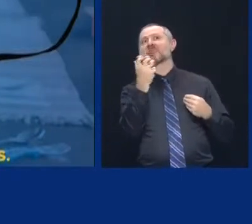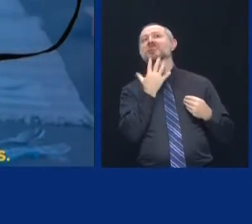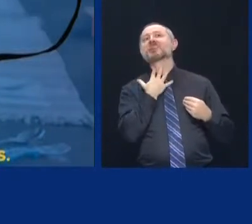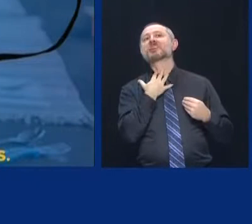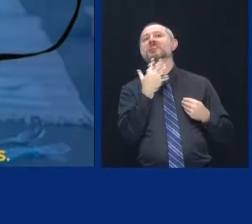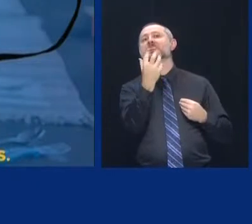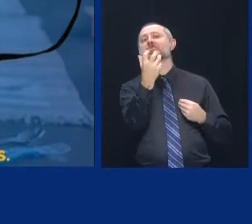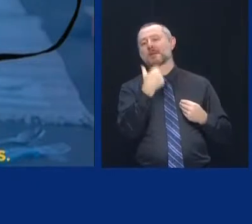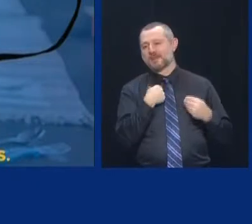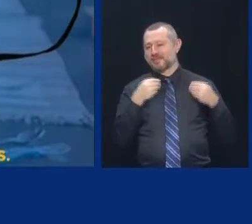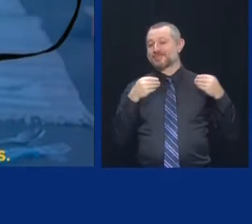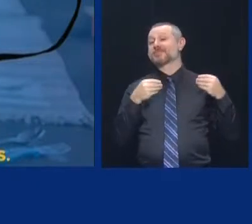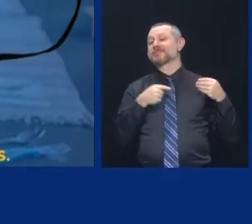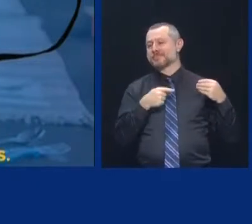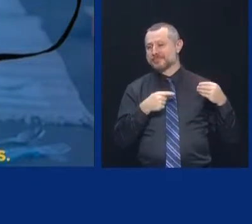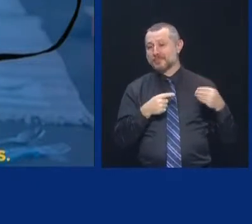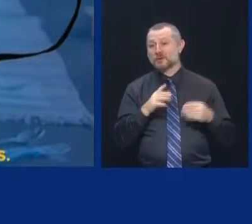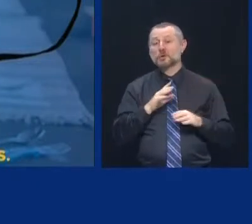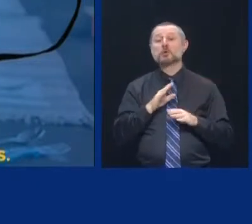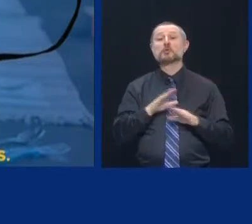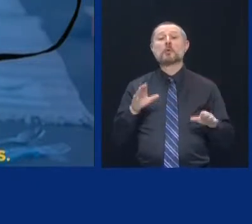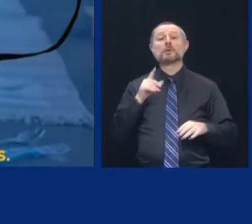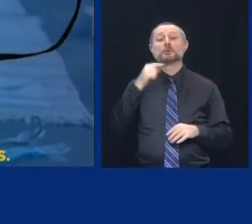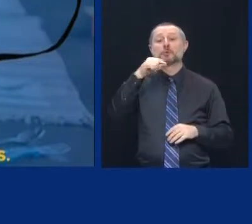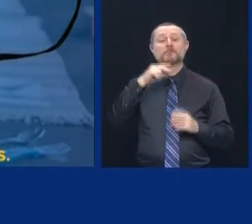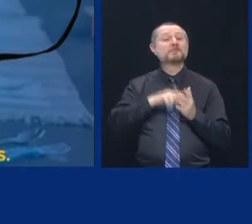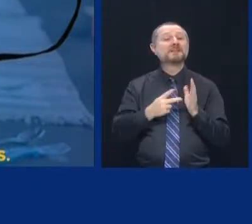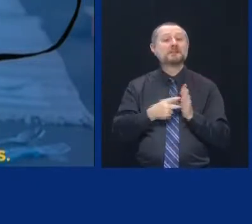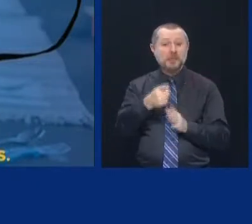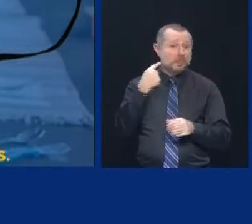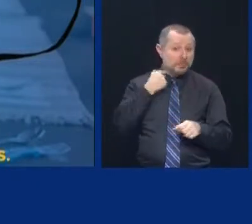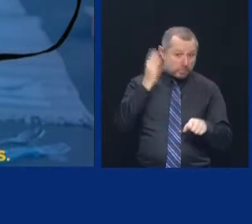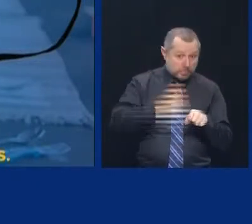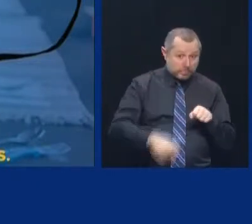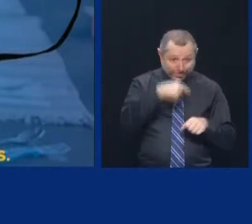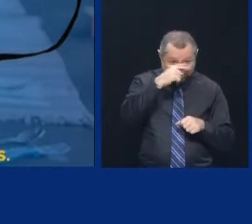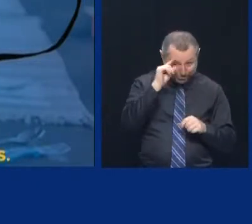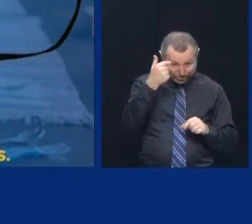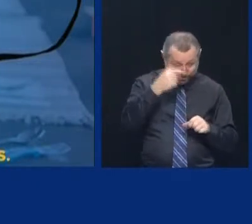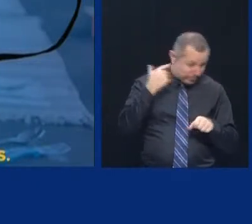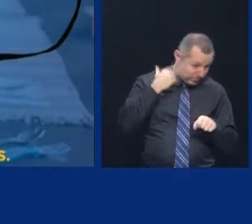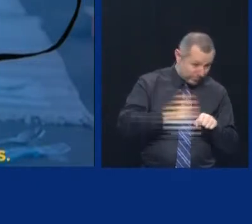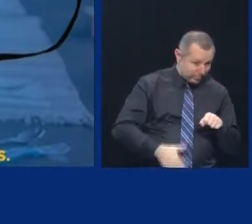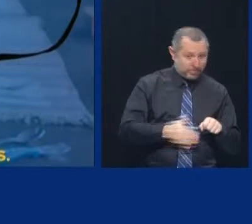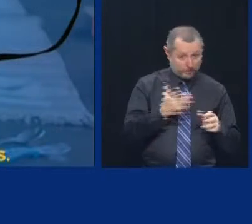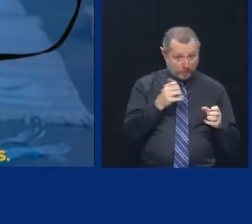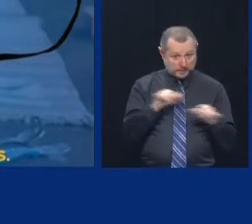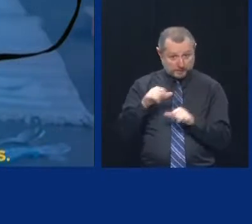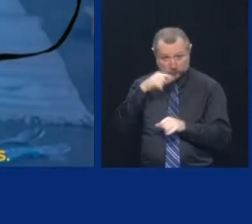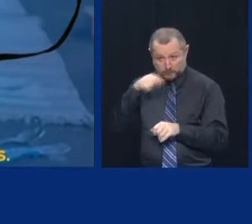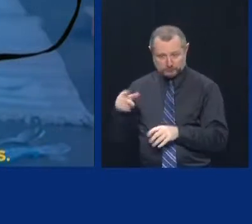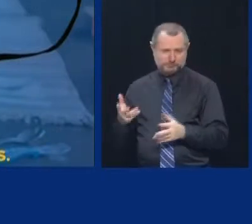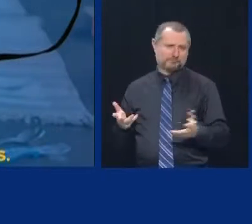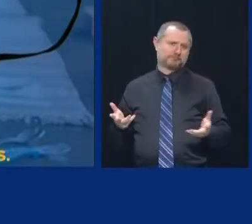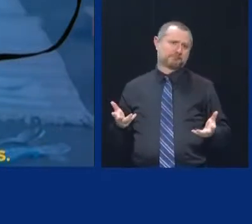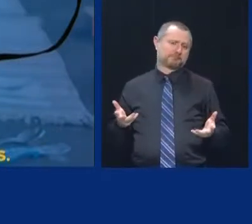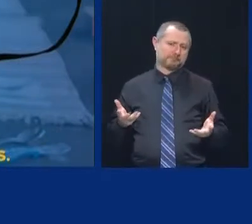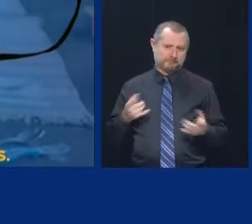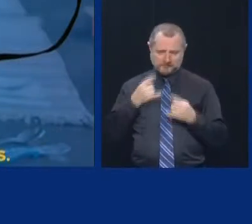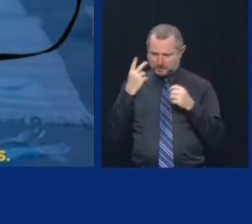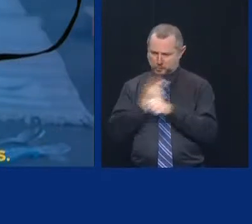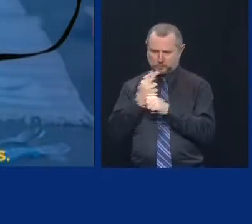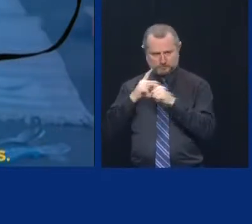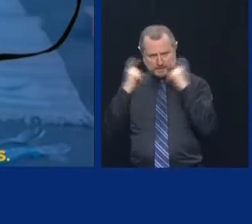Don't be a turkey. Wear a mask. You know, New Yorkers, we cut to the chase. We say it as it